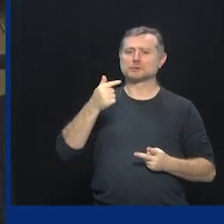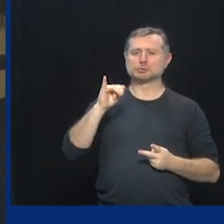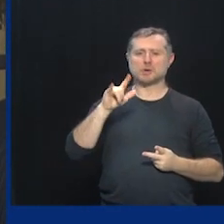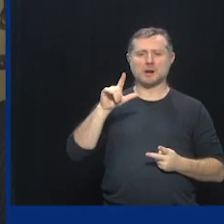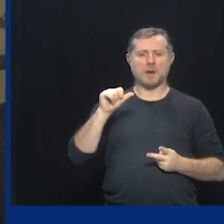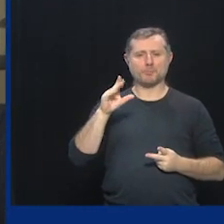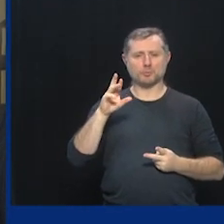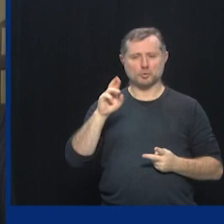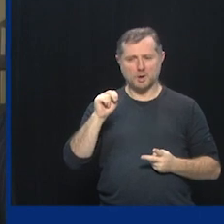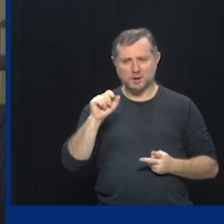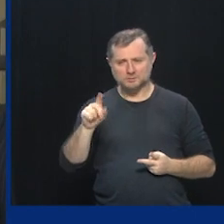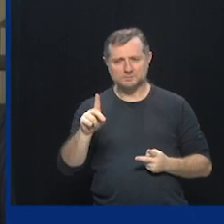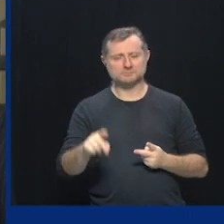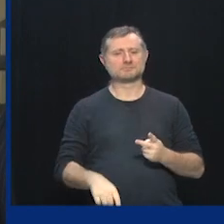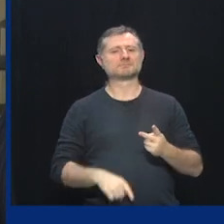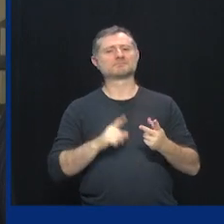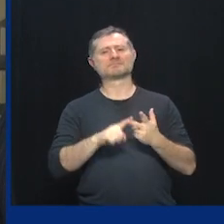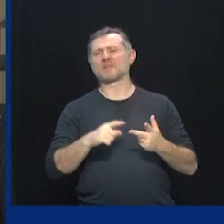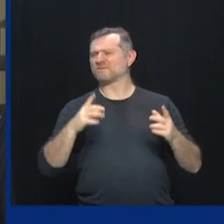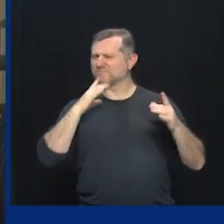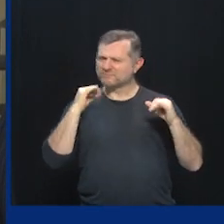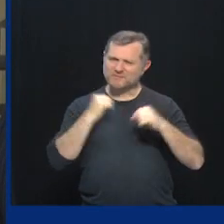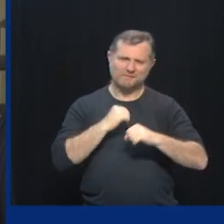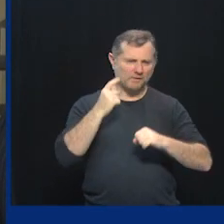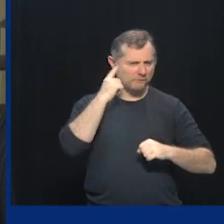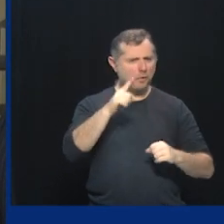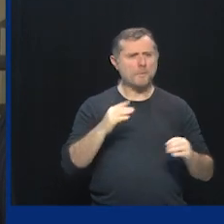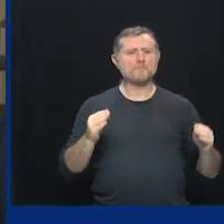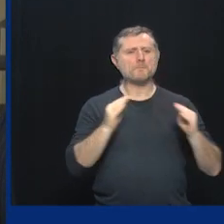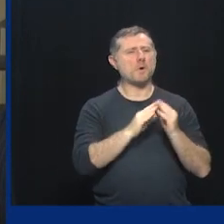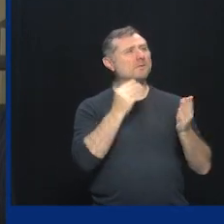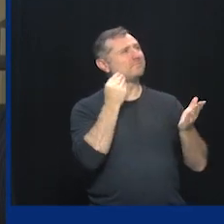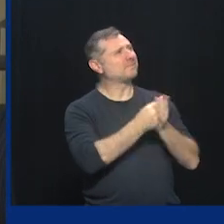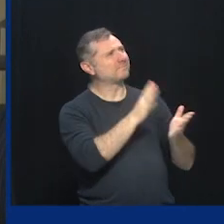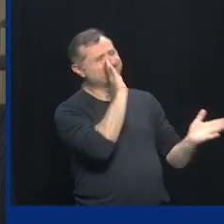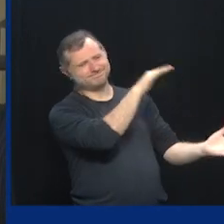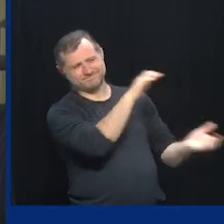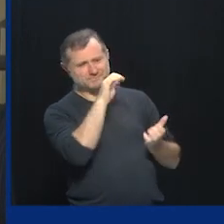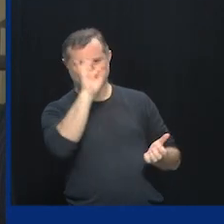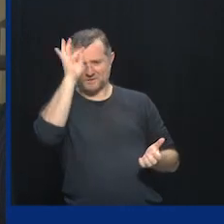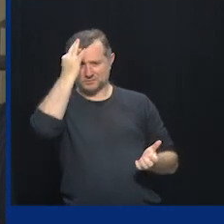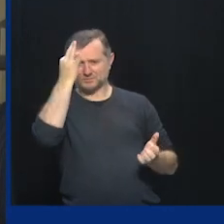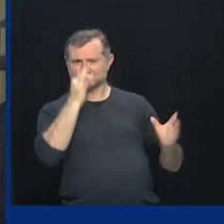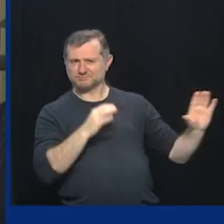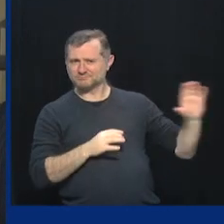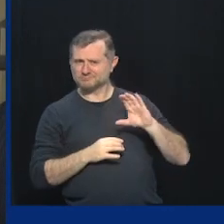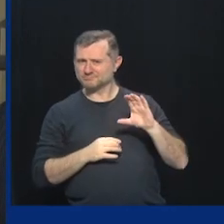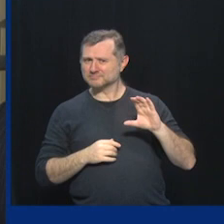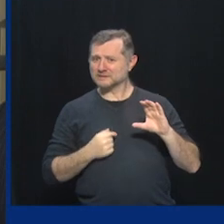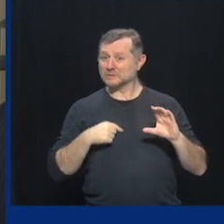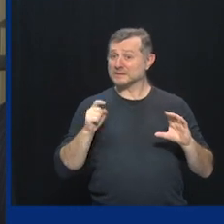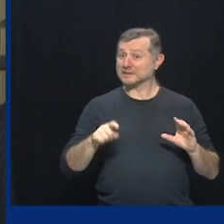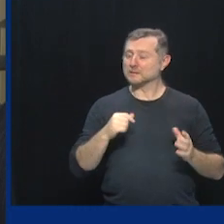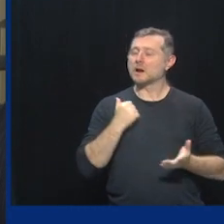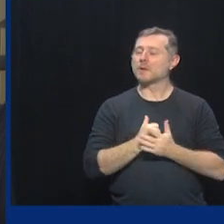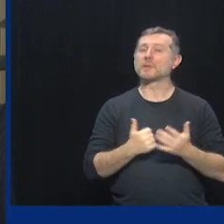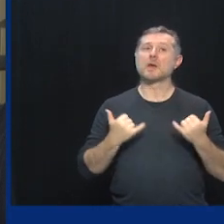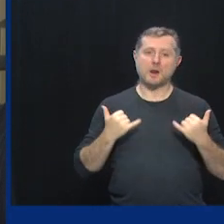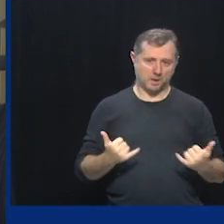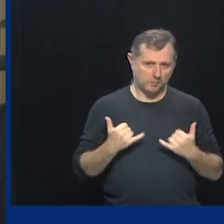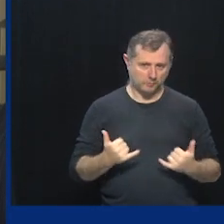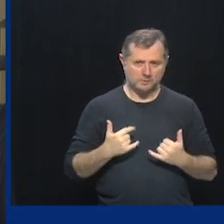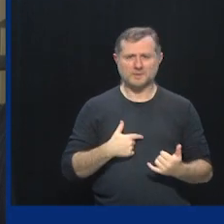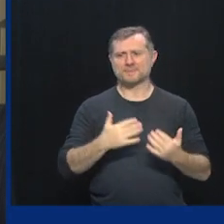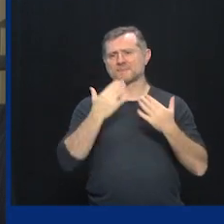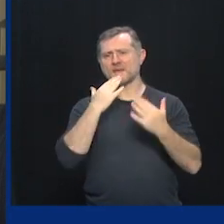and is always fighting for more federal dollars for us. We need the help now. I want to thank all the first responders